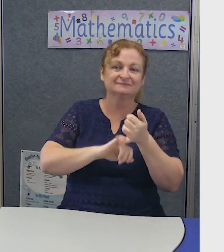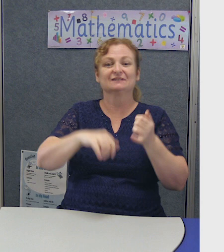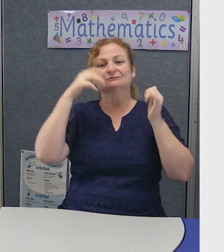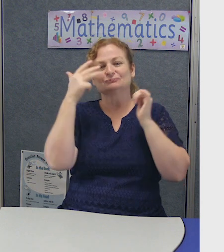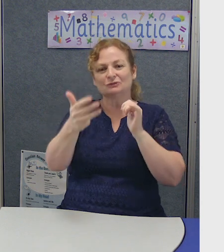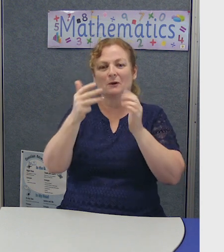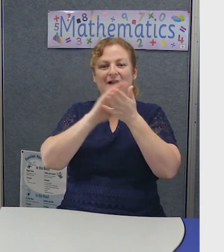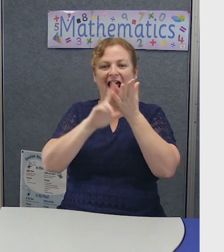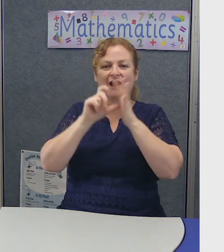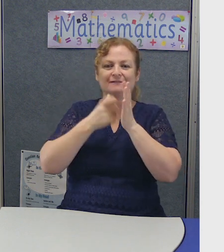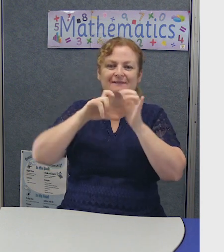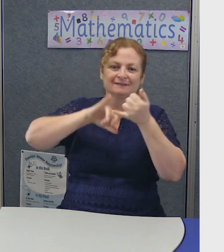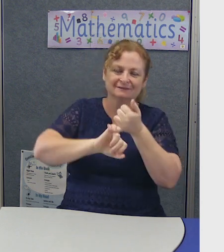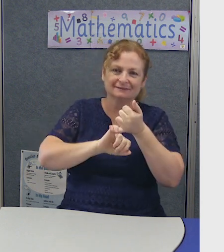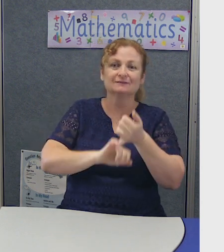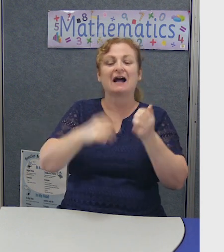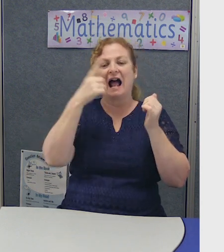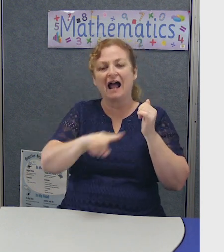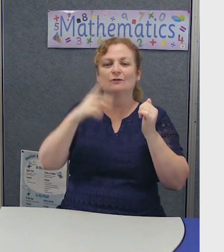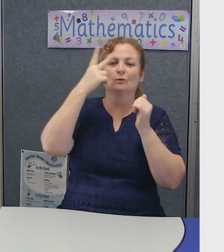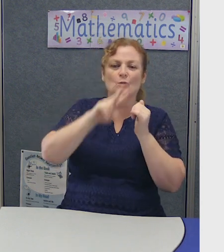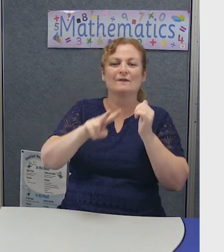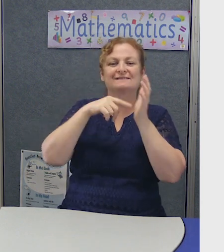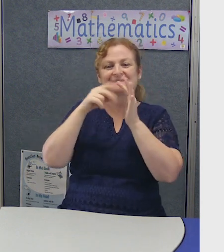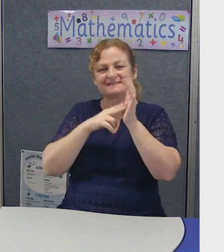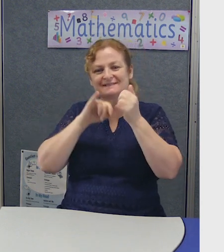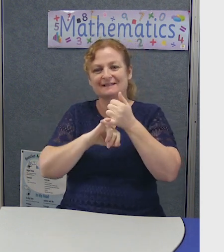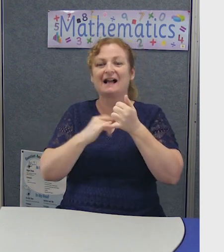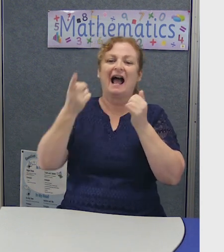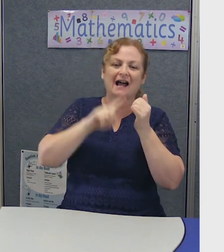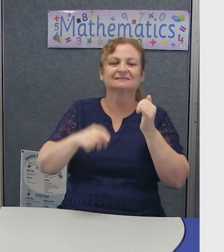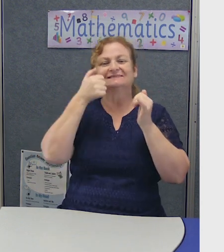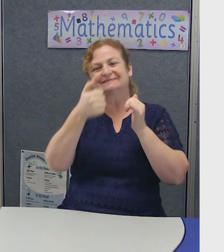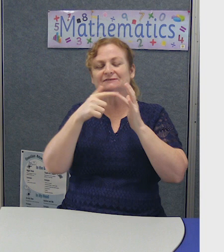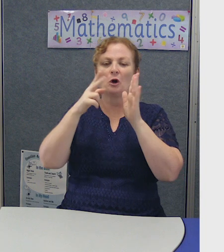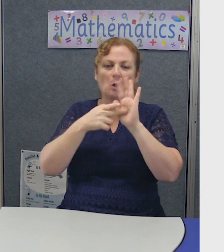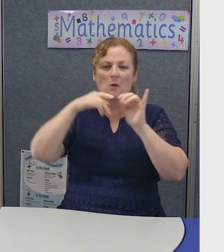900s, and 2 10s, and 6 ones.